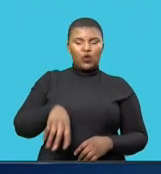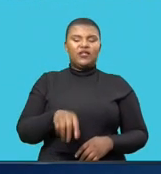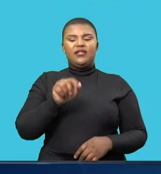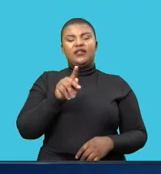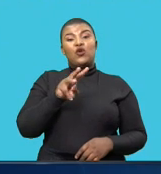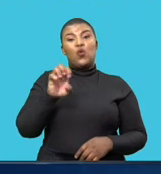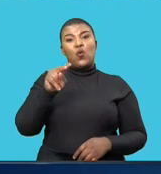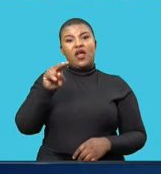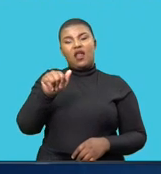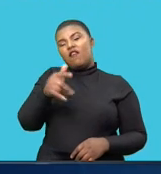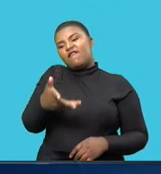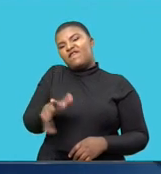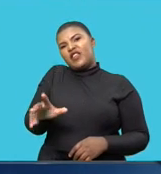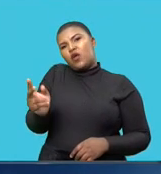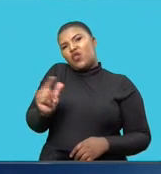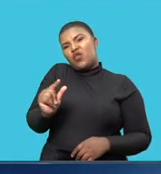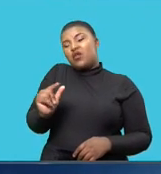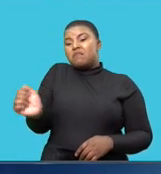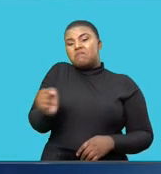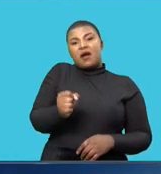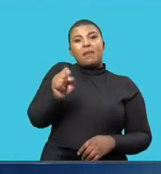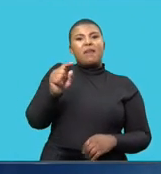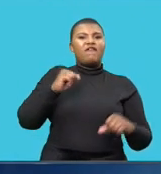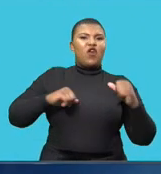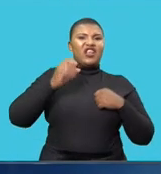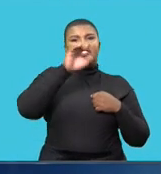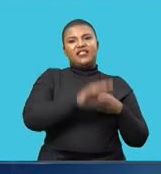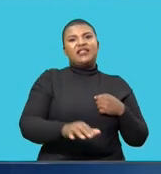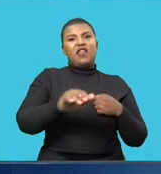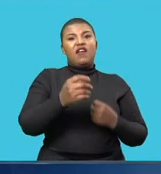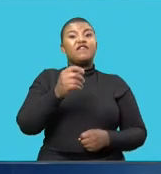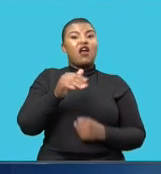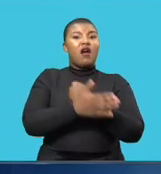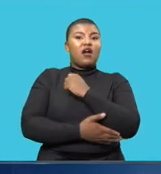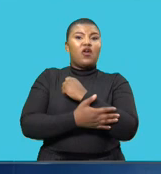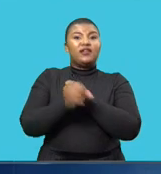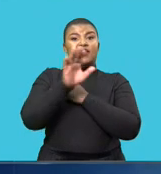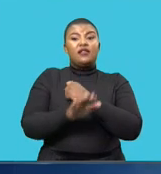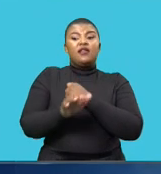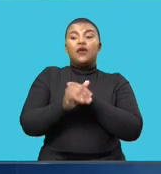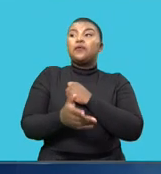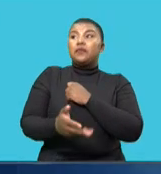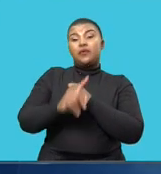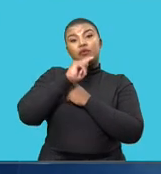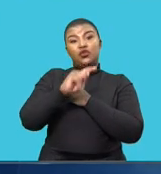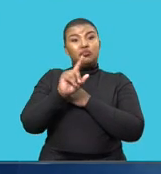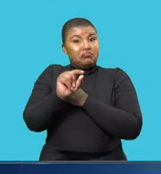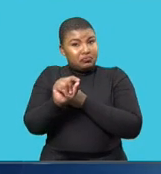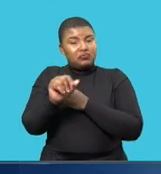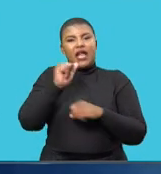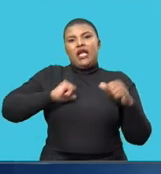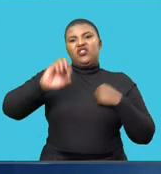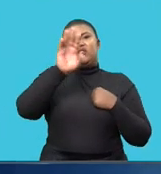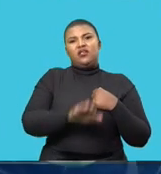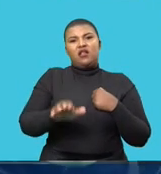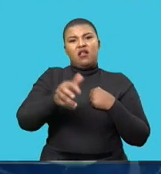latest addition to the leadership of the Action SA here in this country. You know, it is very interesting because the Action SA also took